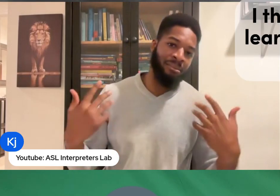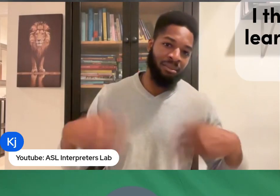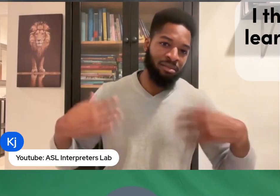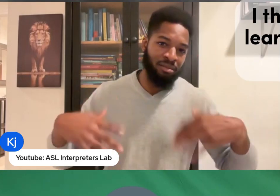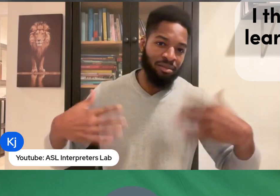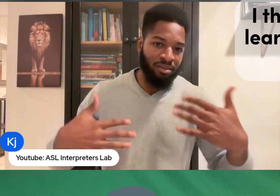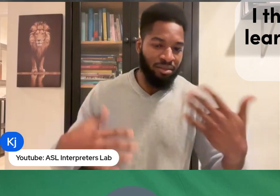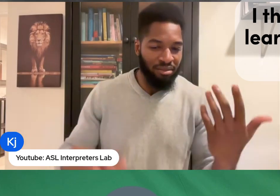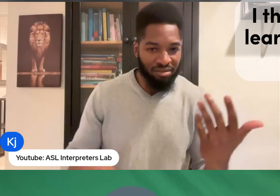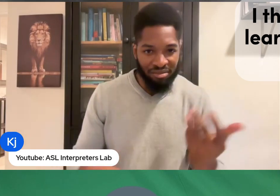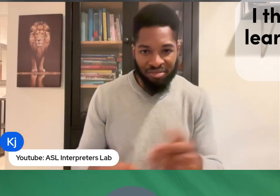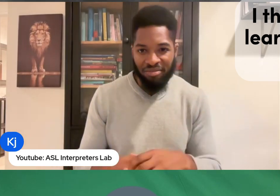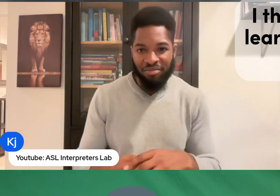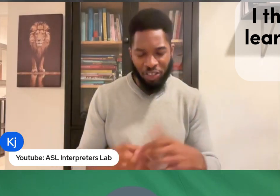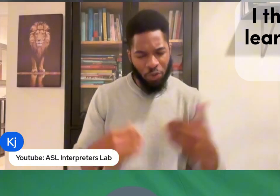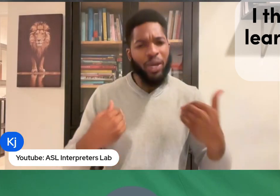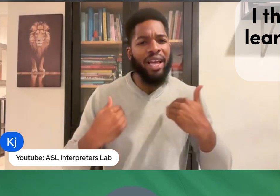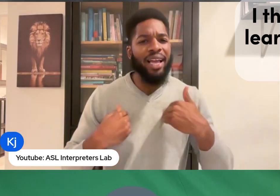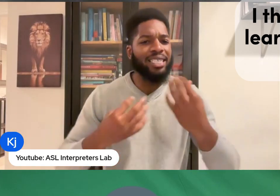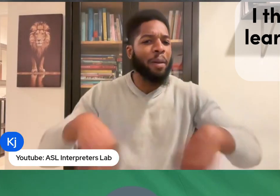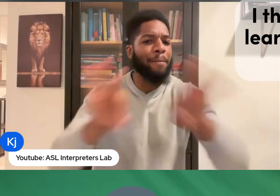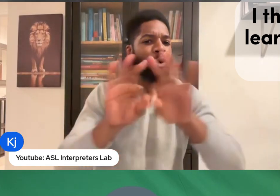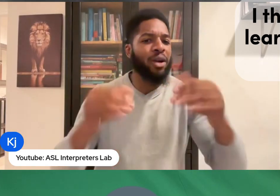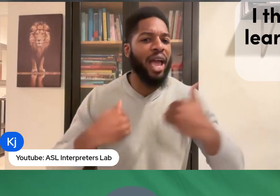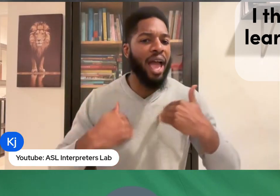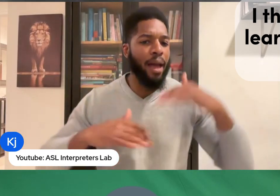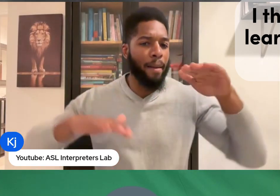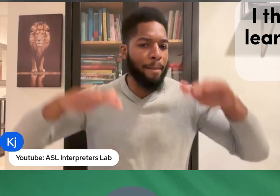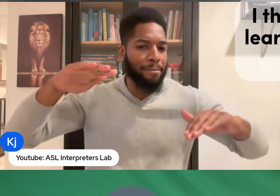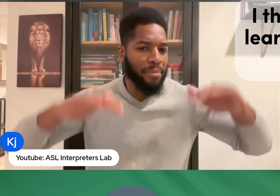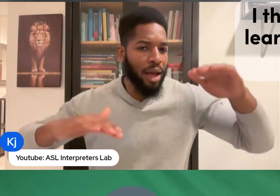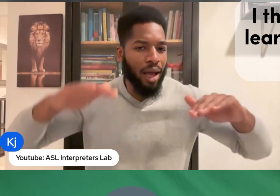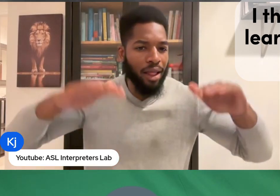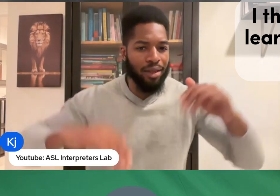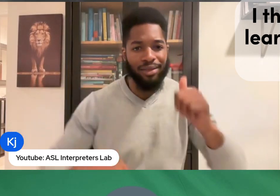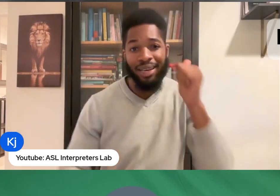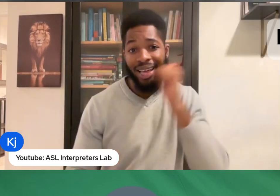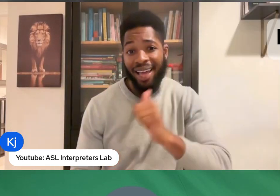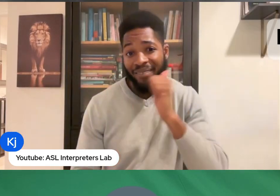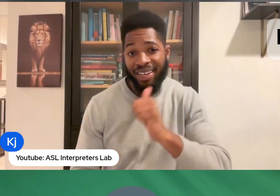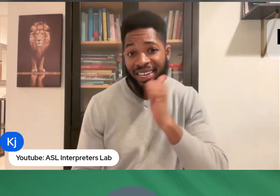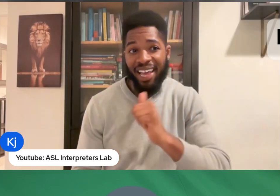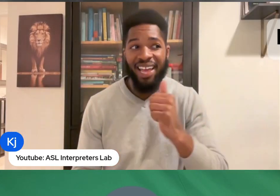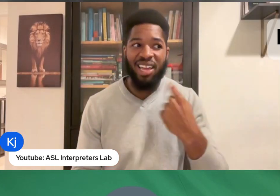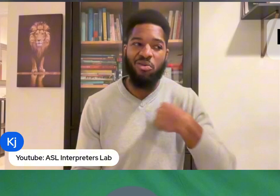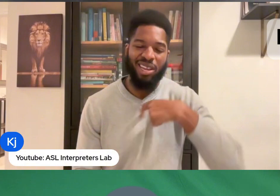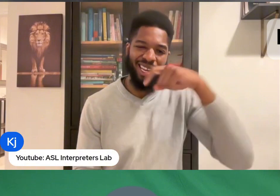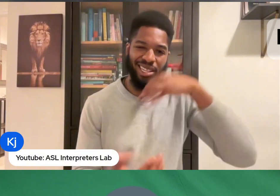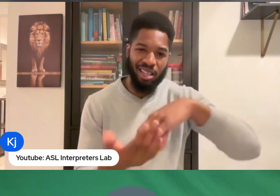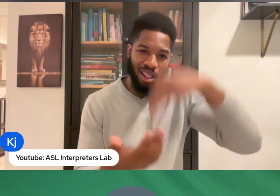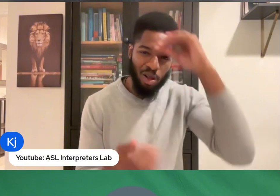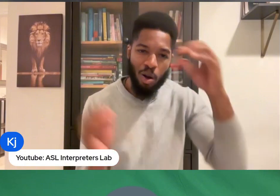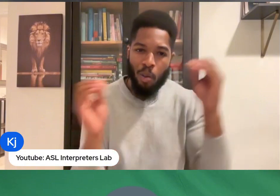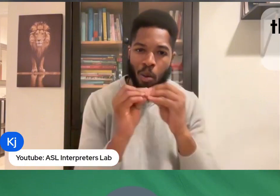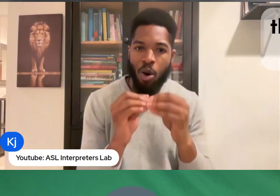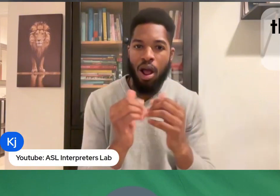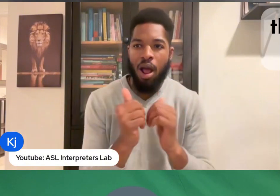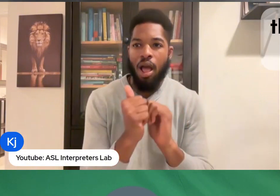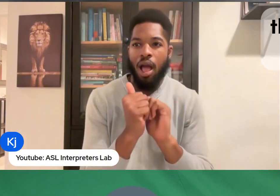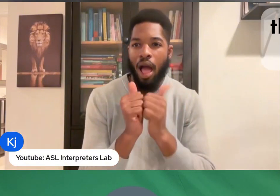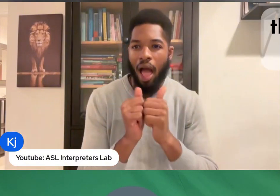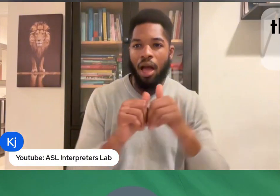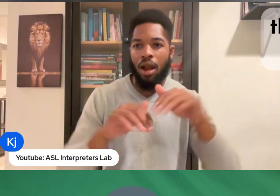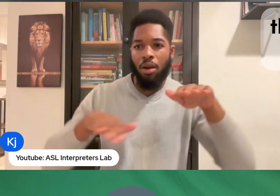I think the challenges we're learning more and more every day is how do we balance that,